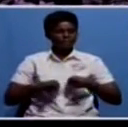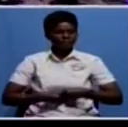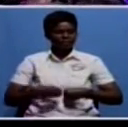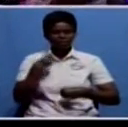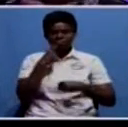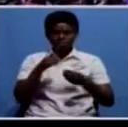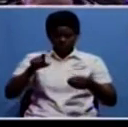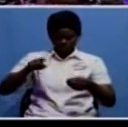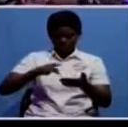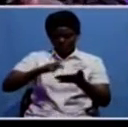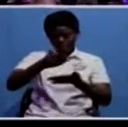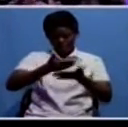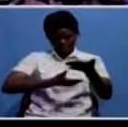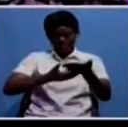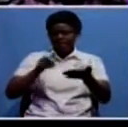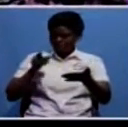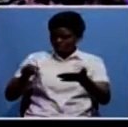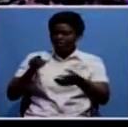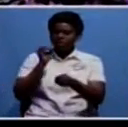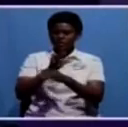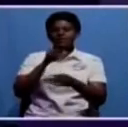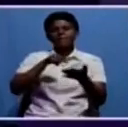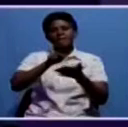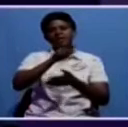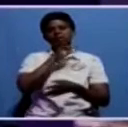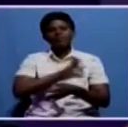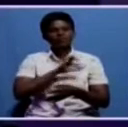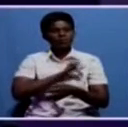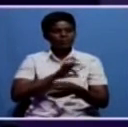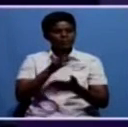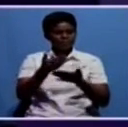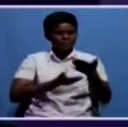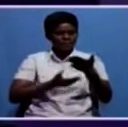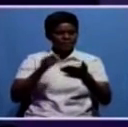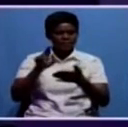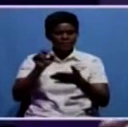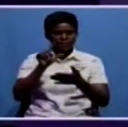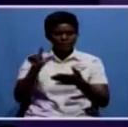payroll. They're already on the payroll. But then the attendant costs of a vehicle,